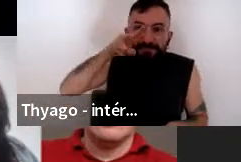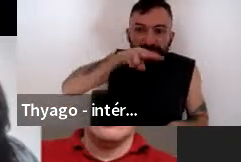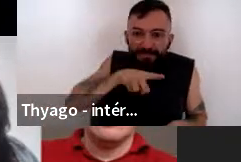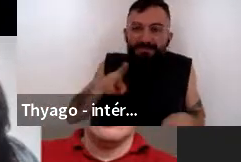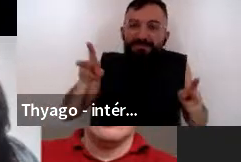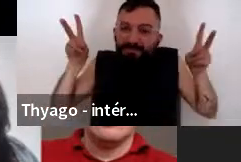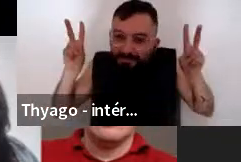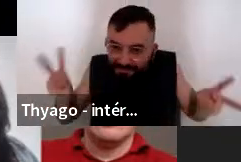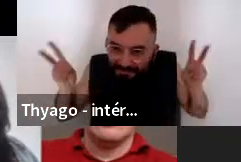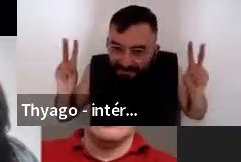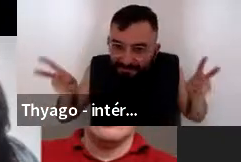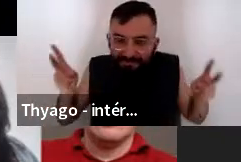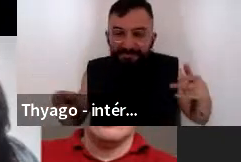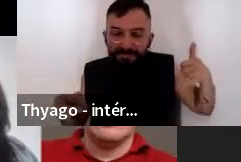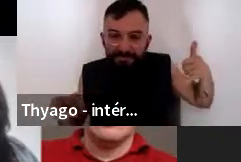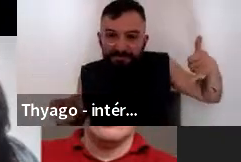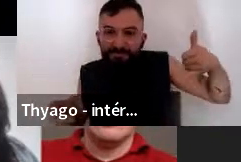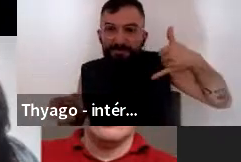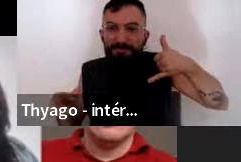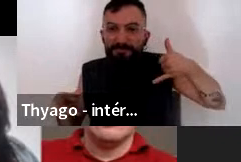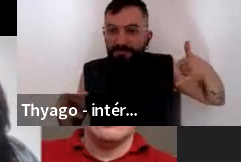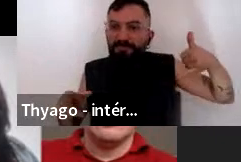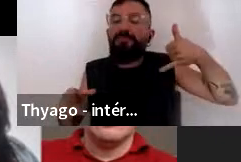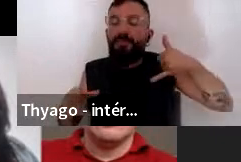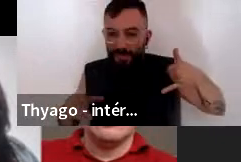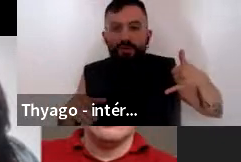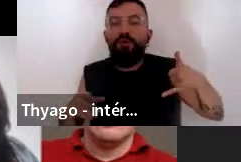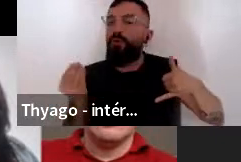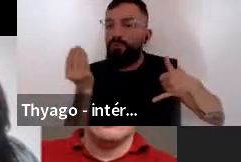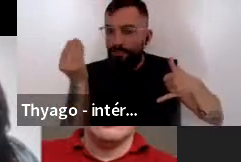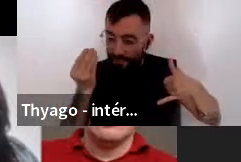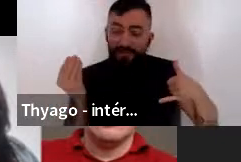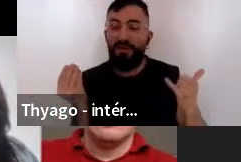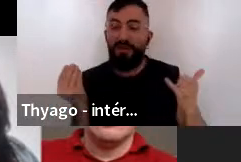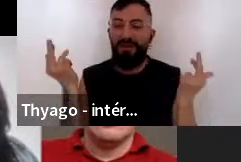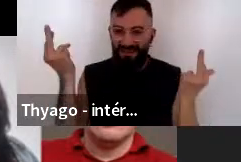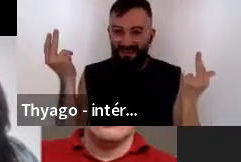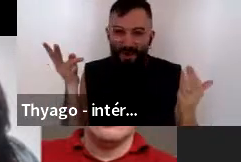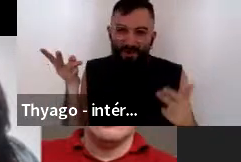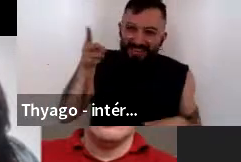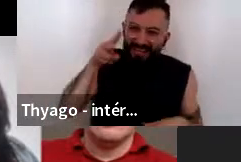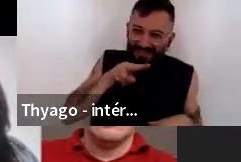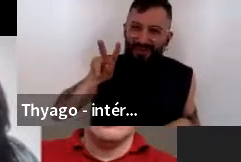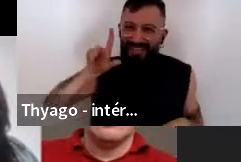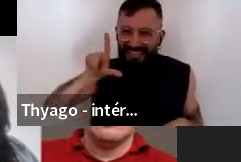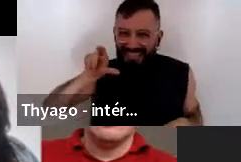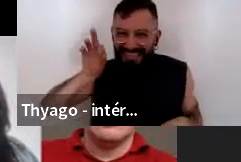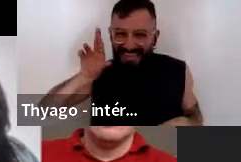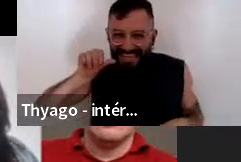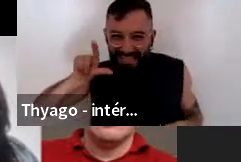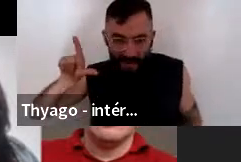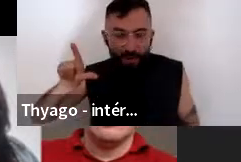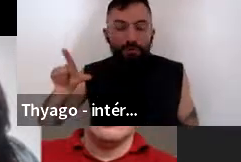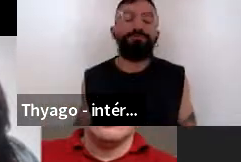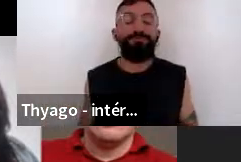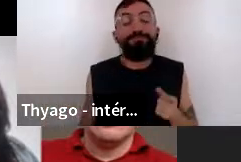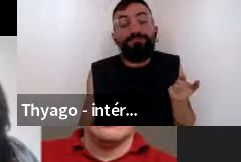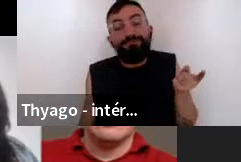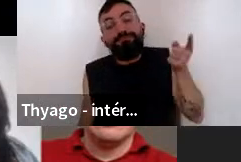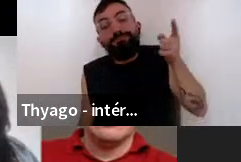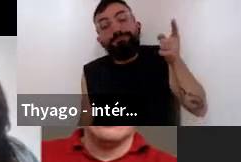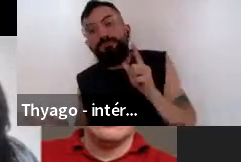with a sign that means oil too. An example of